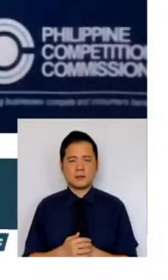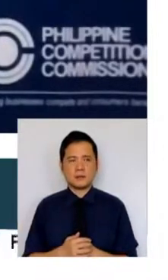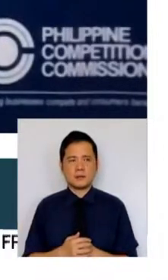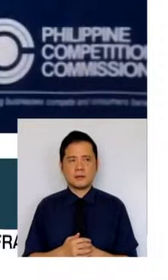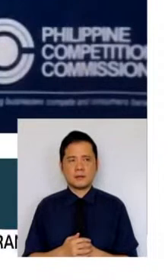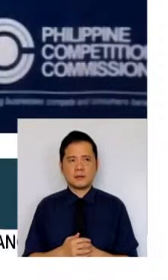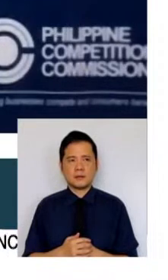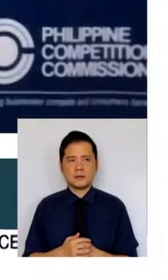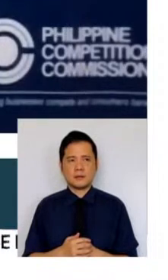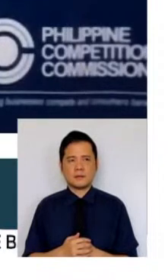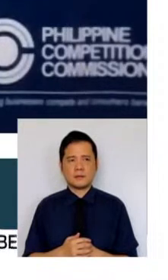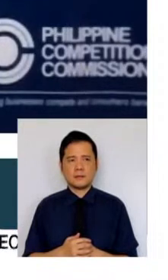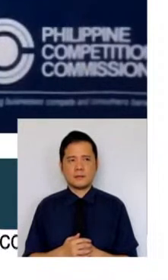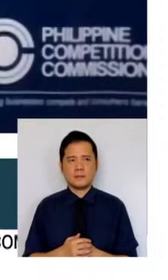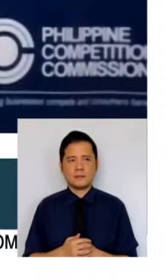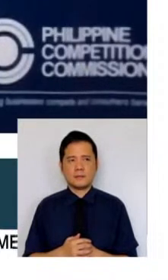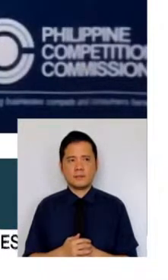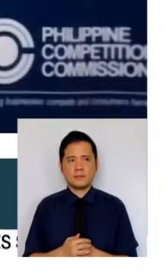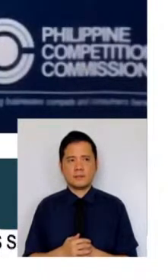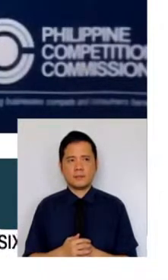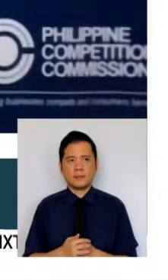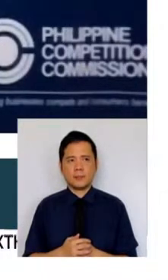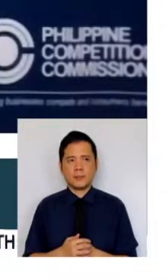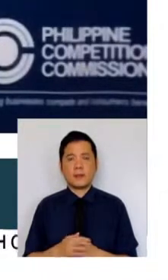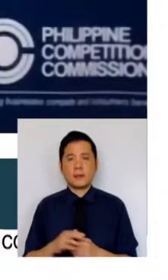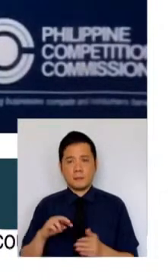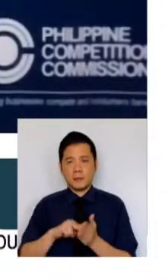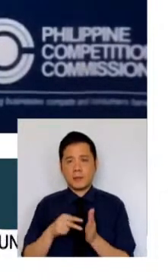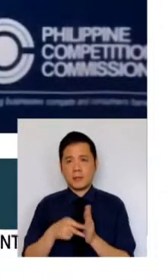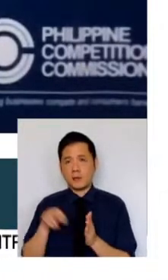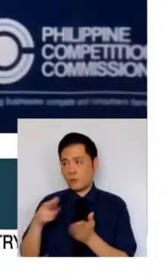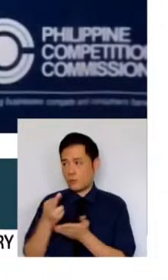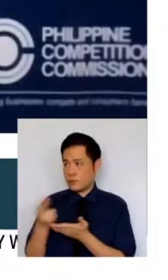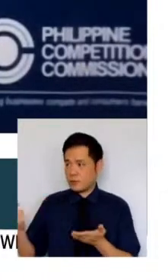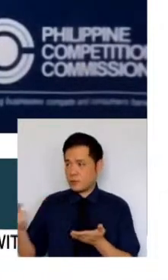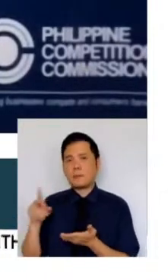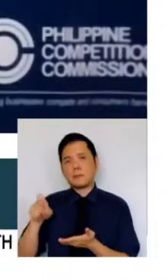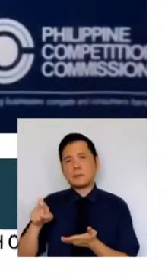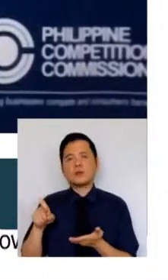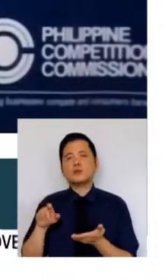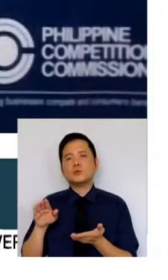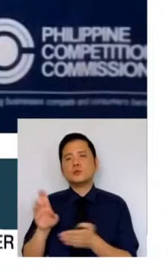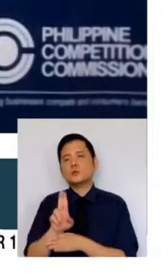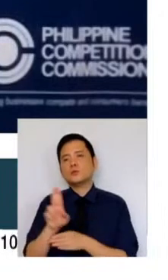to do proper targeting of and the use of those resources. For example,